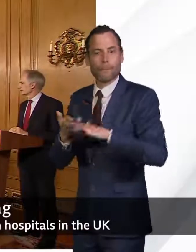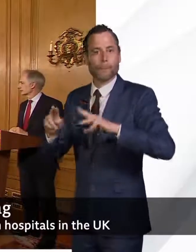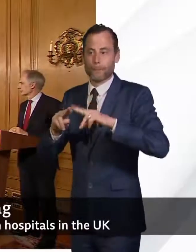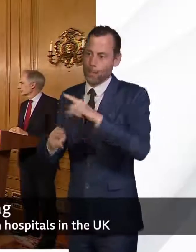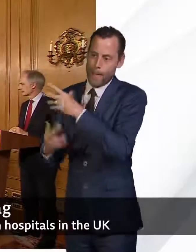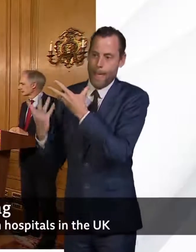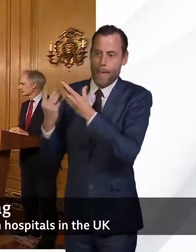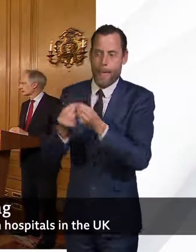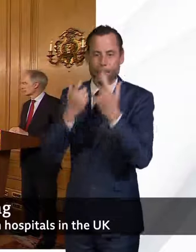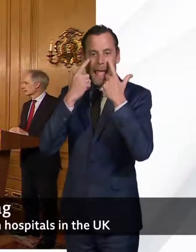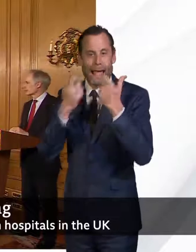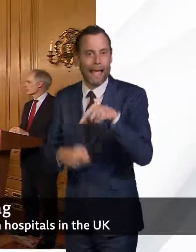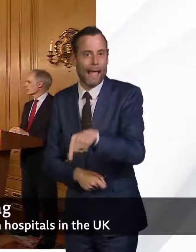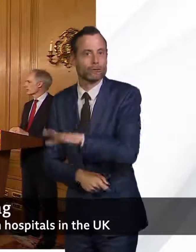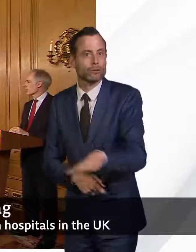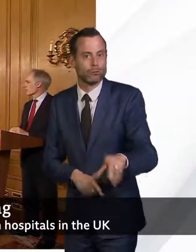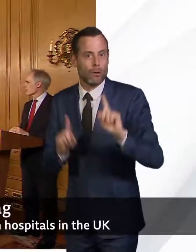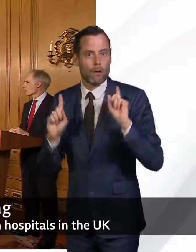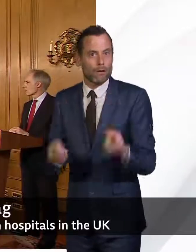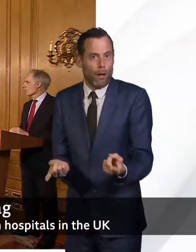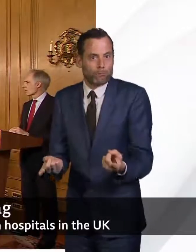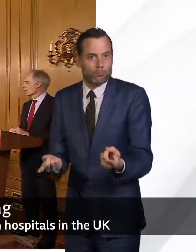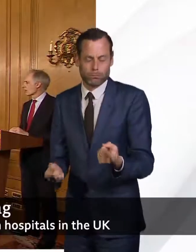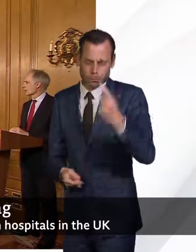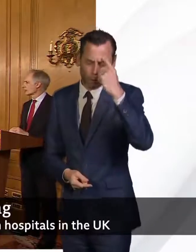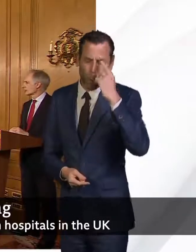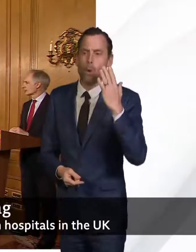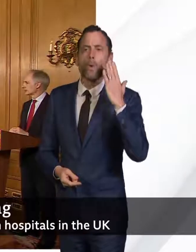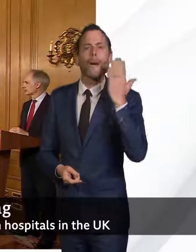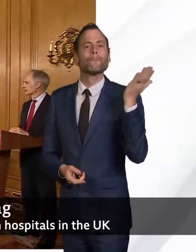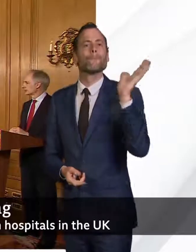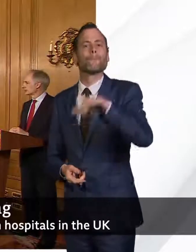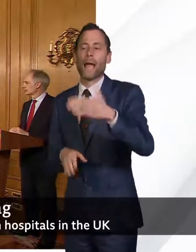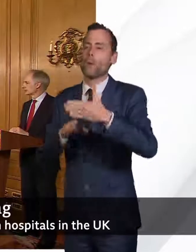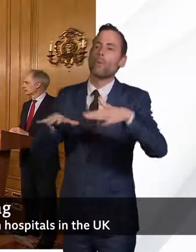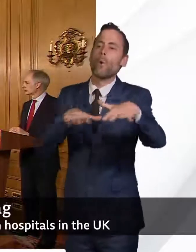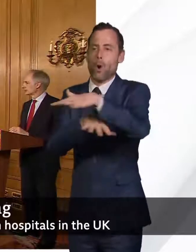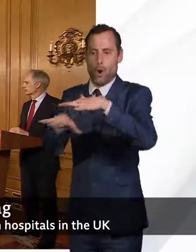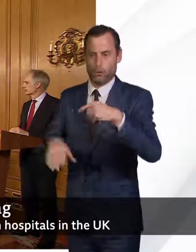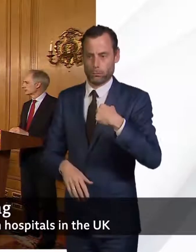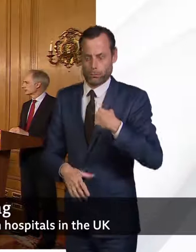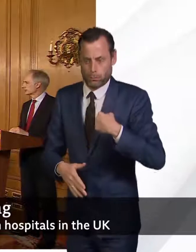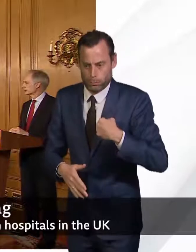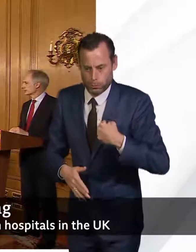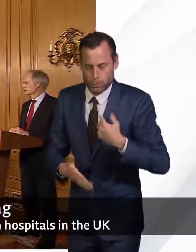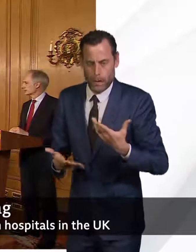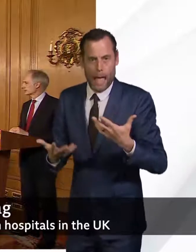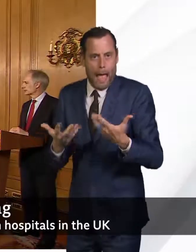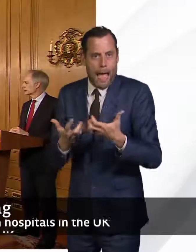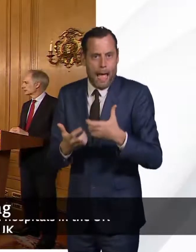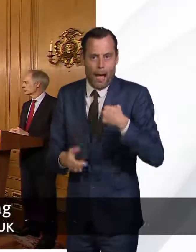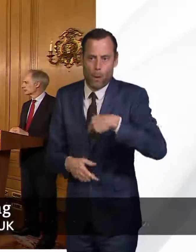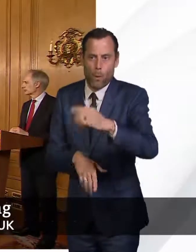for full-time working parents who have young children that may not be allowed to be in school on a full-time